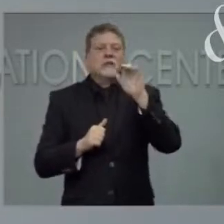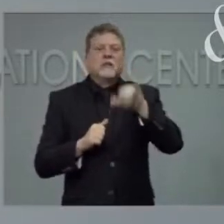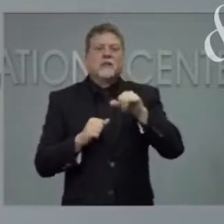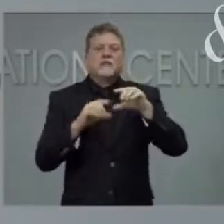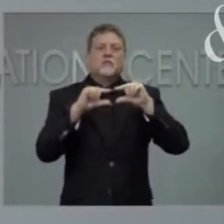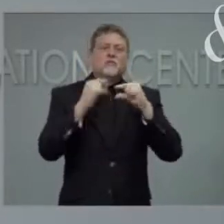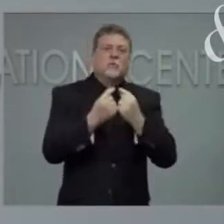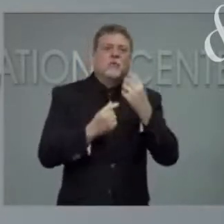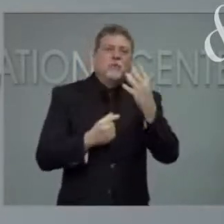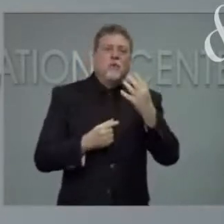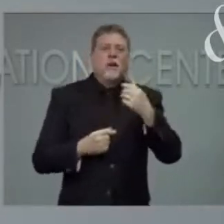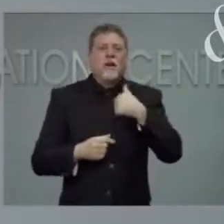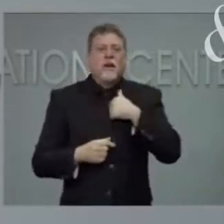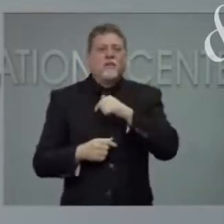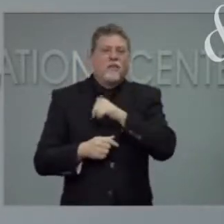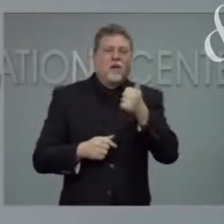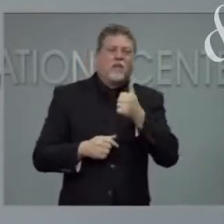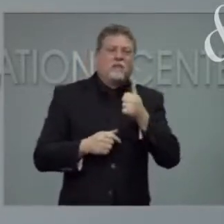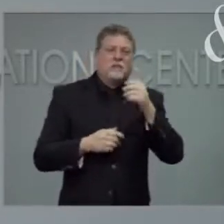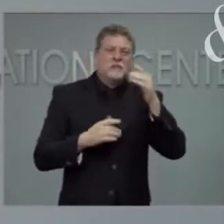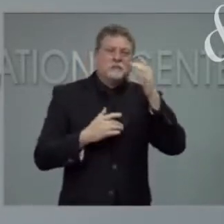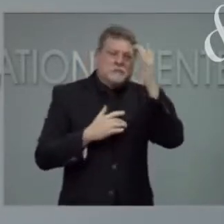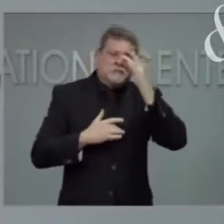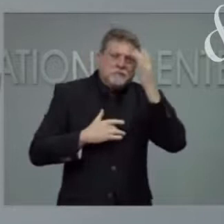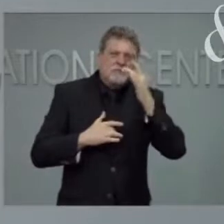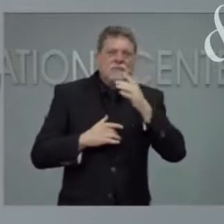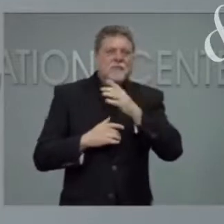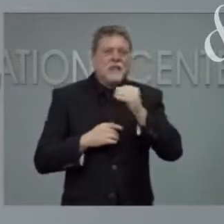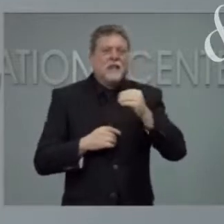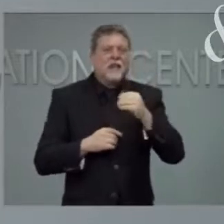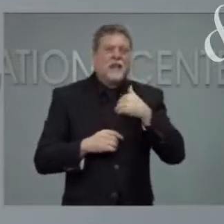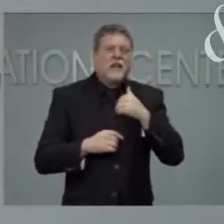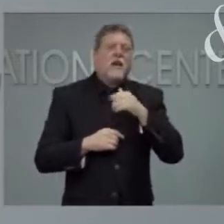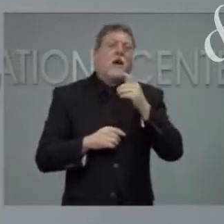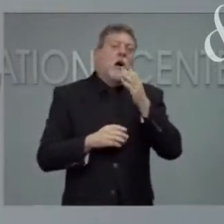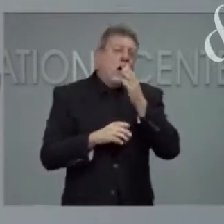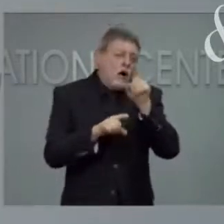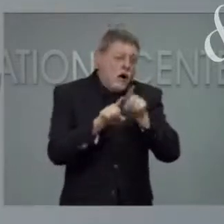have underlying medical conditions and certain congregate settings. Thank you.